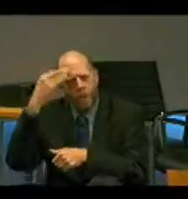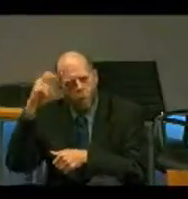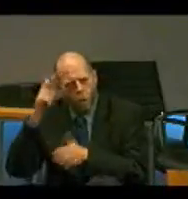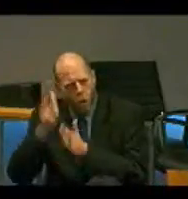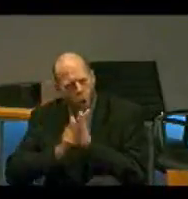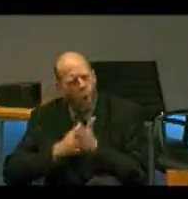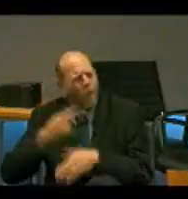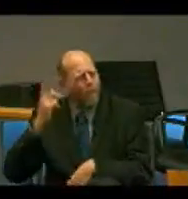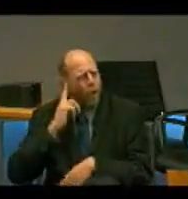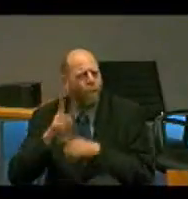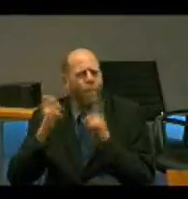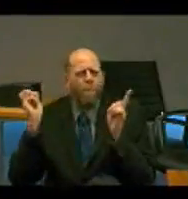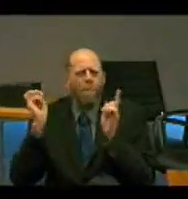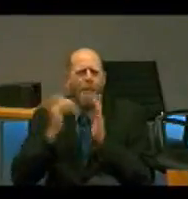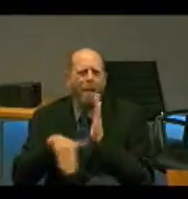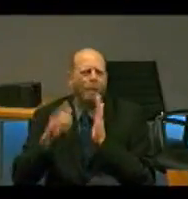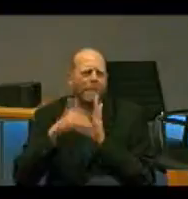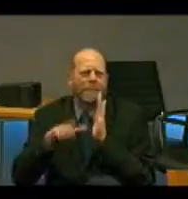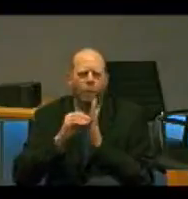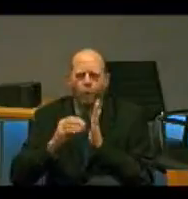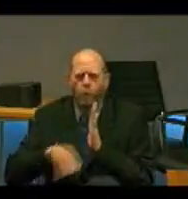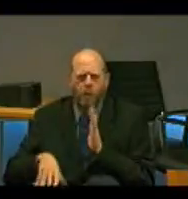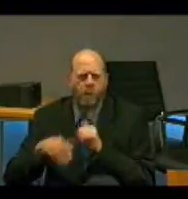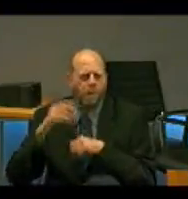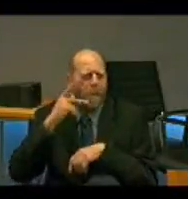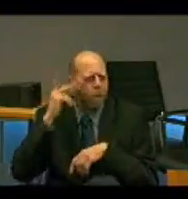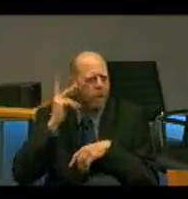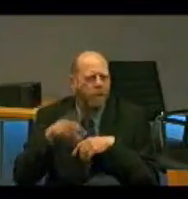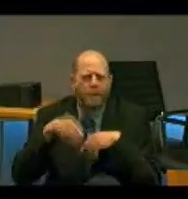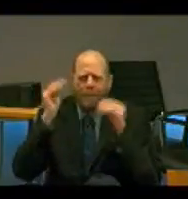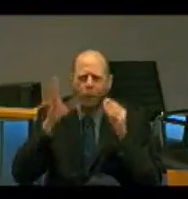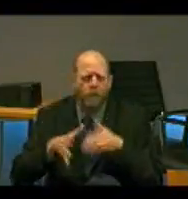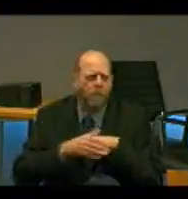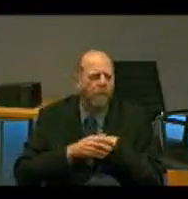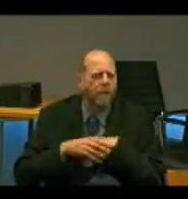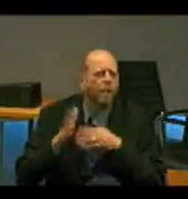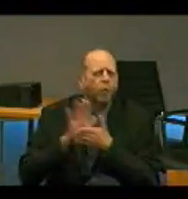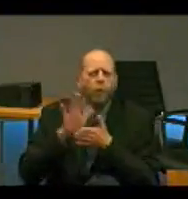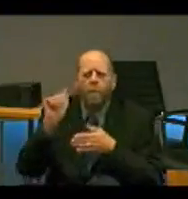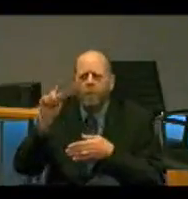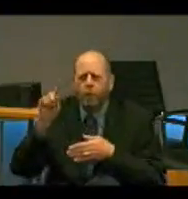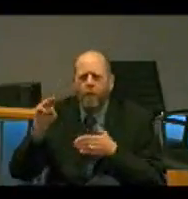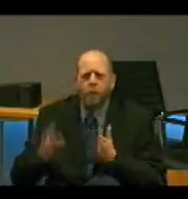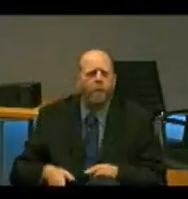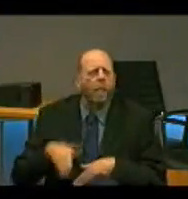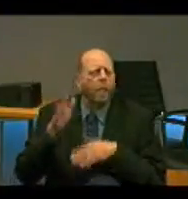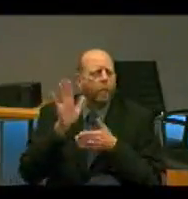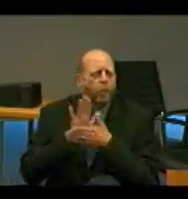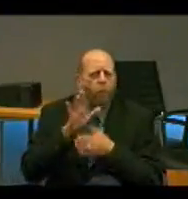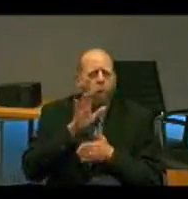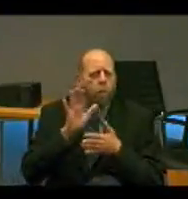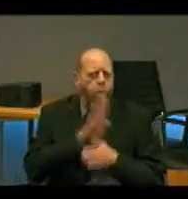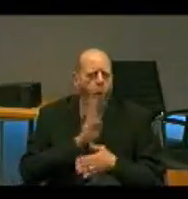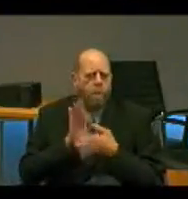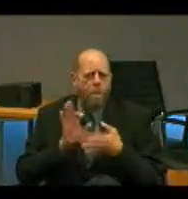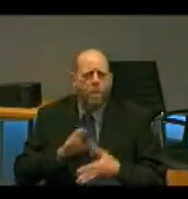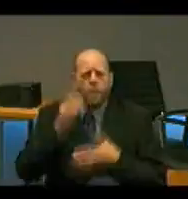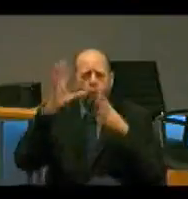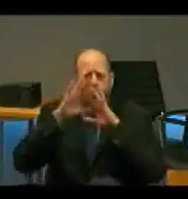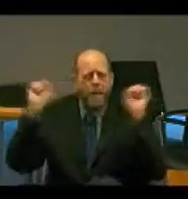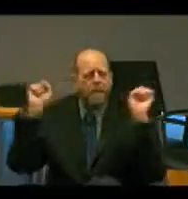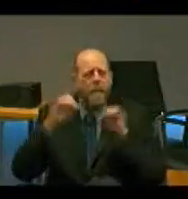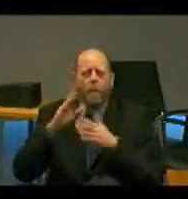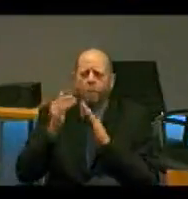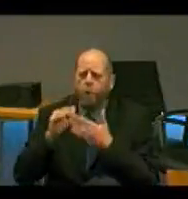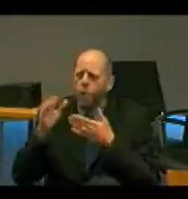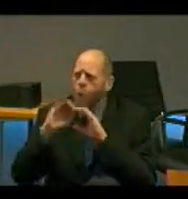from thousands and thousands of students, parents, teachers, school administrators, school board members, and superintendents, and